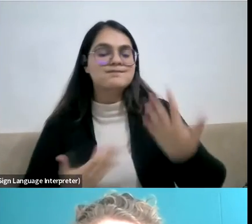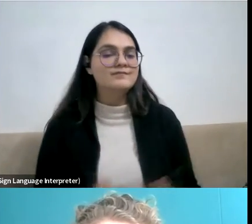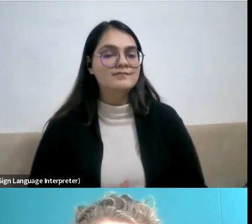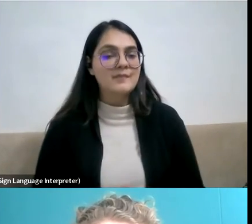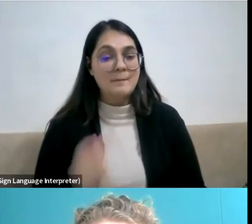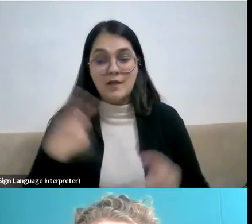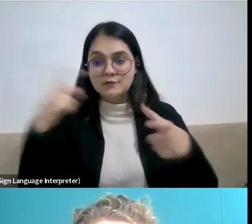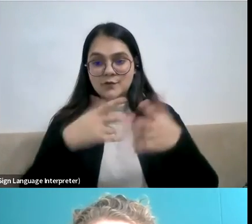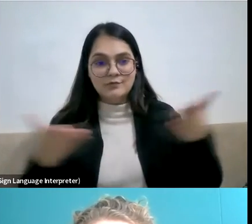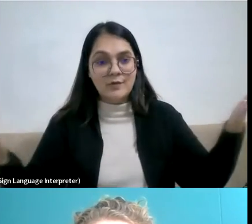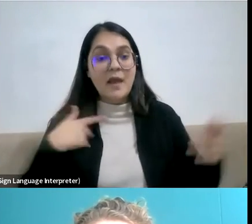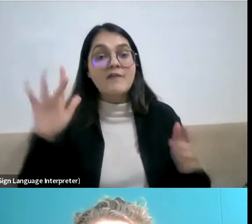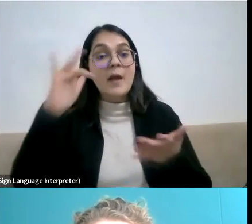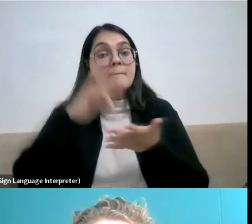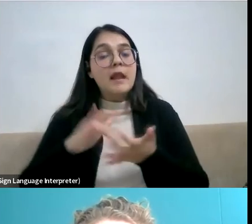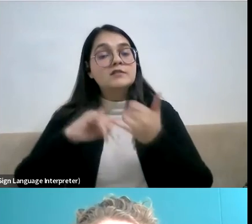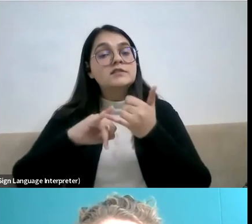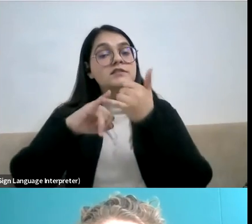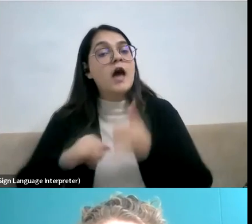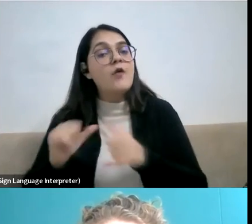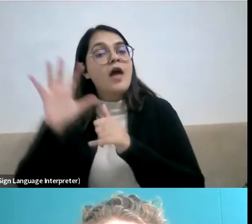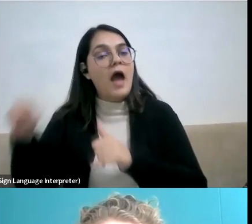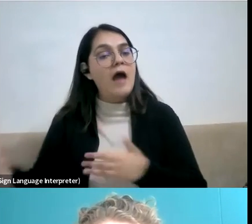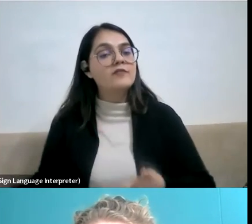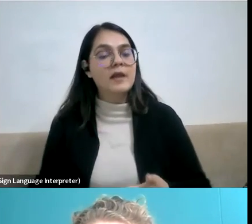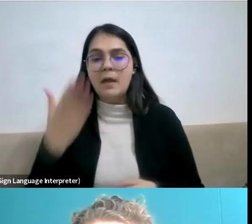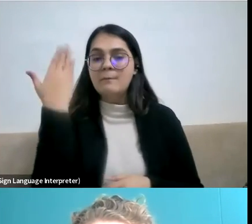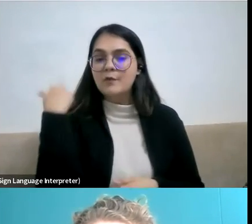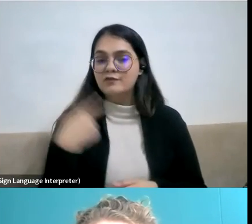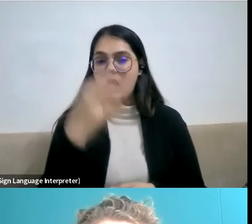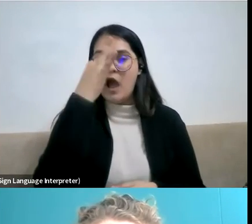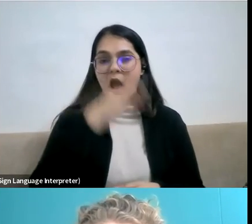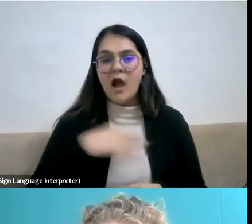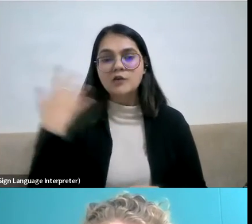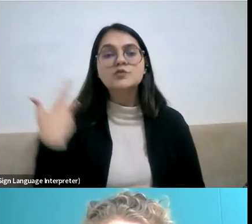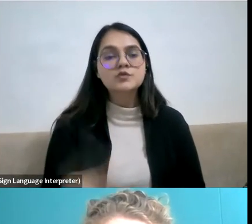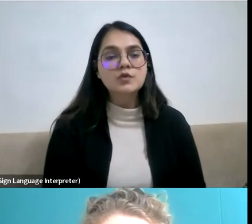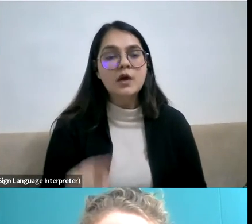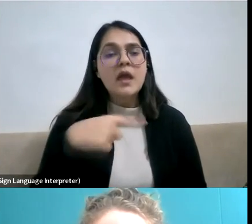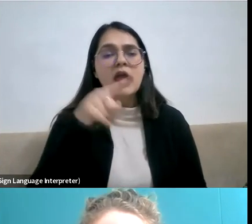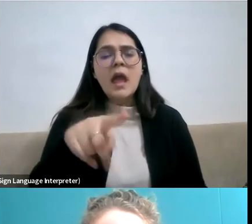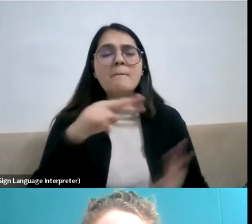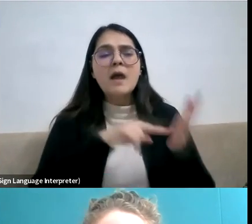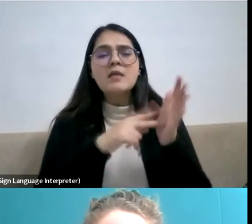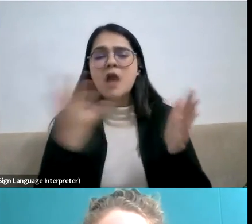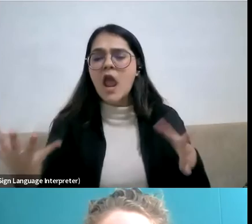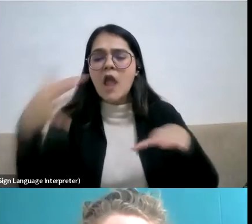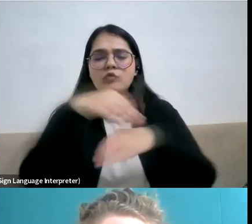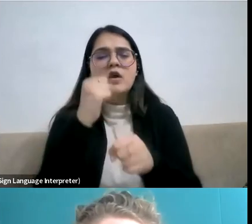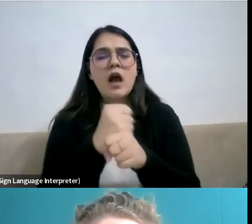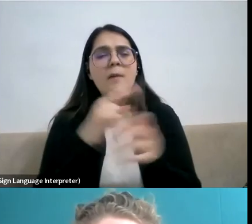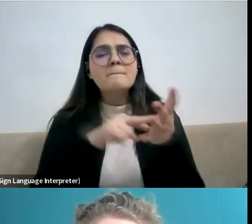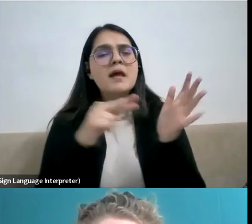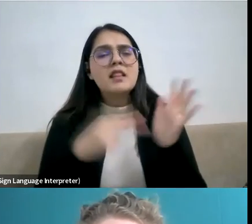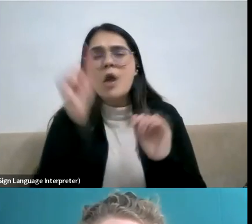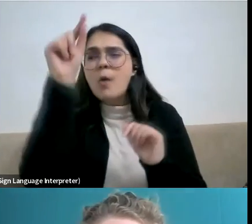join you all from South Africa. So as was mentioned, I was asked to talk about what is inclusive governance and what are the